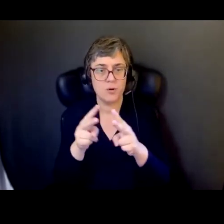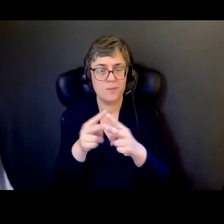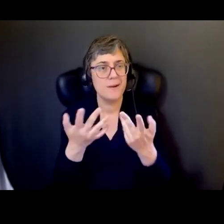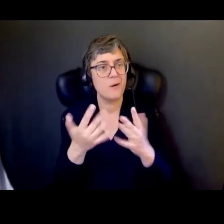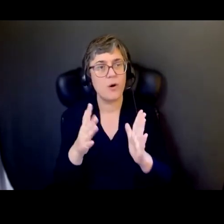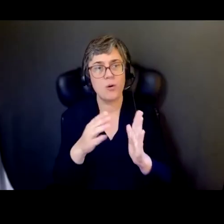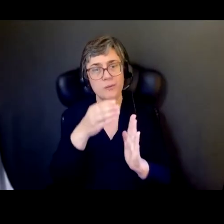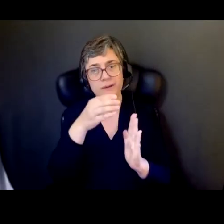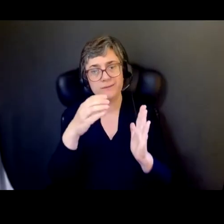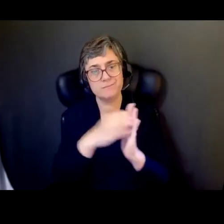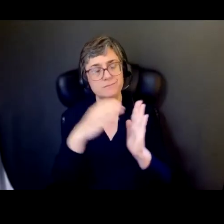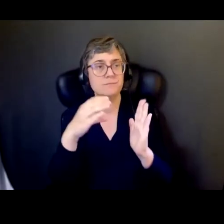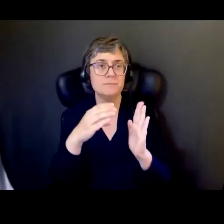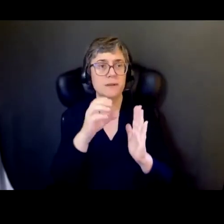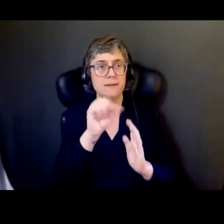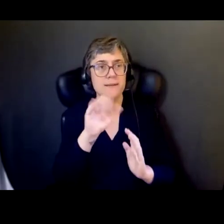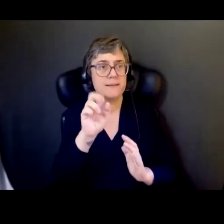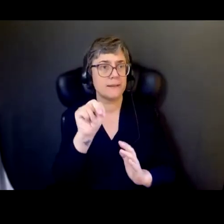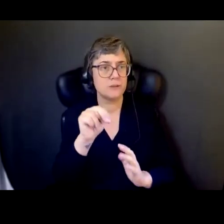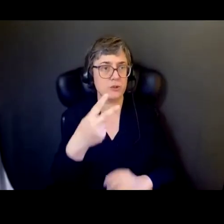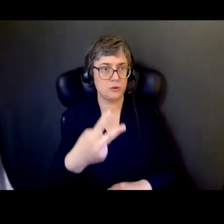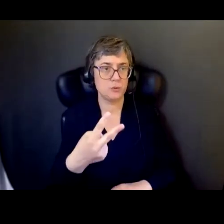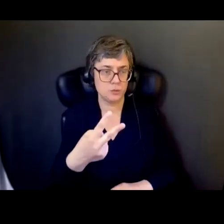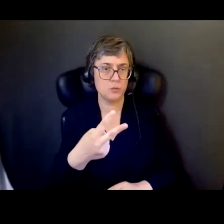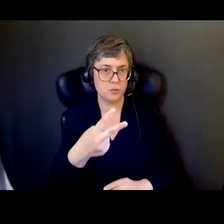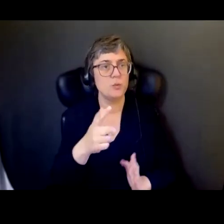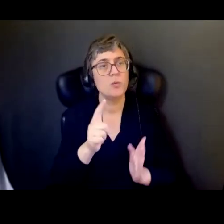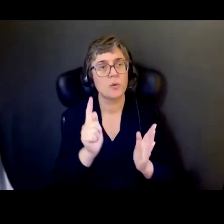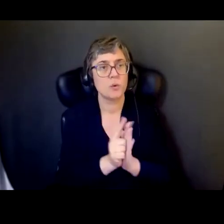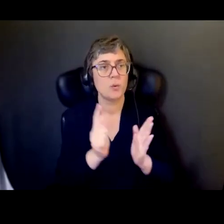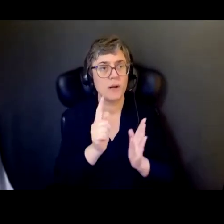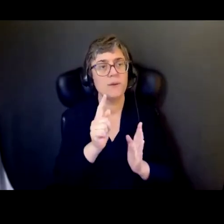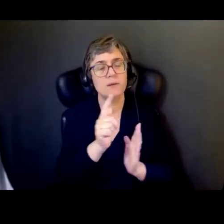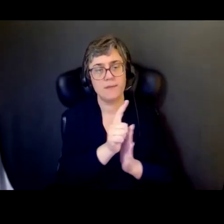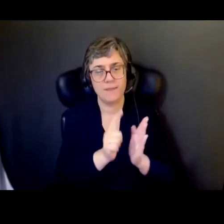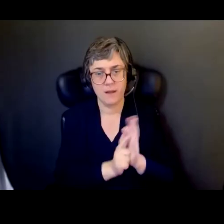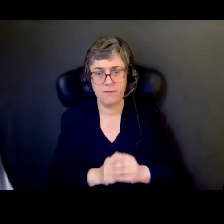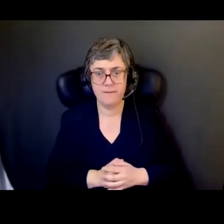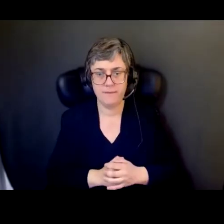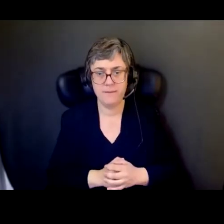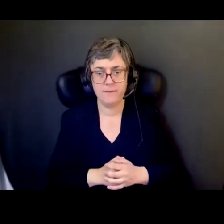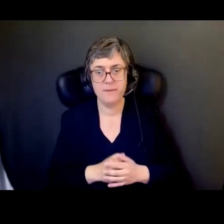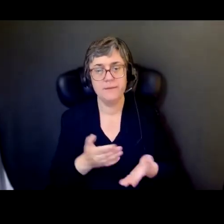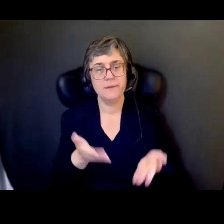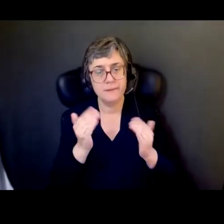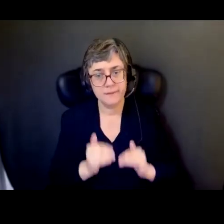Code. Second, it is a hybrid offense. So this means the Crown can proceed summarily or